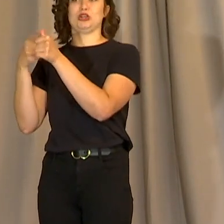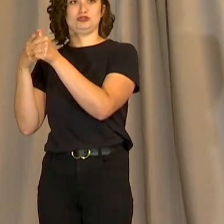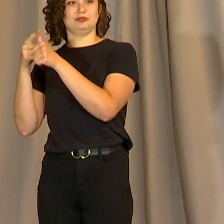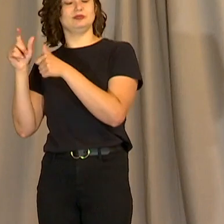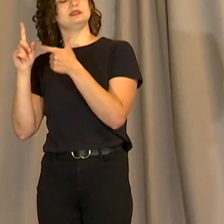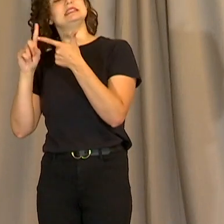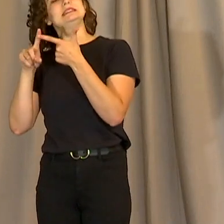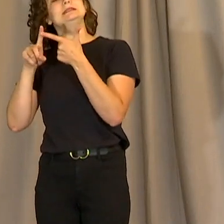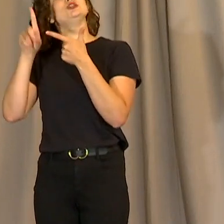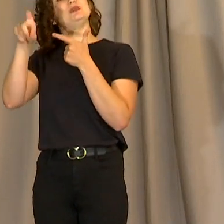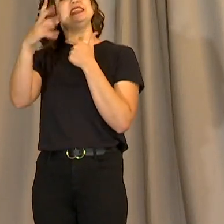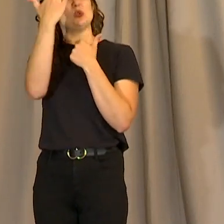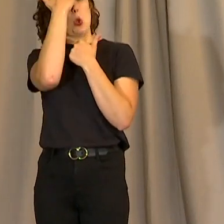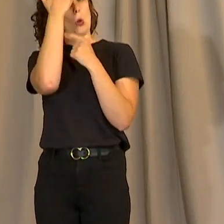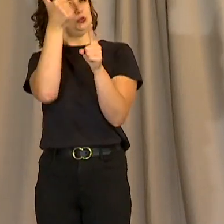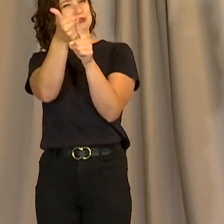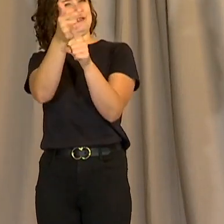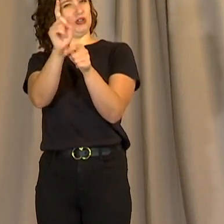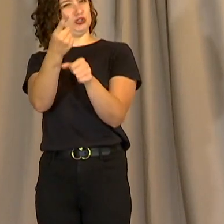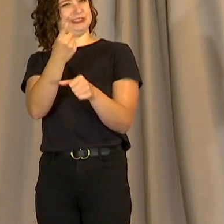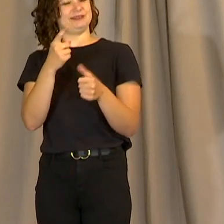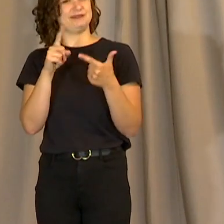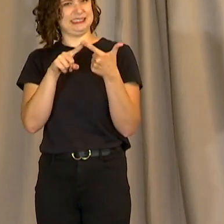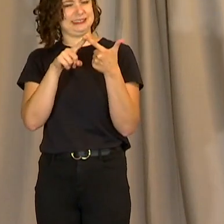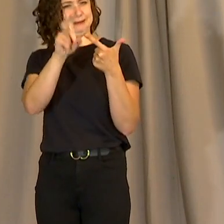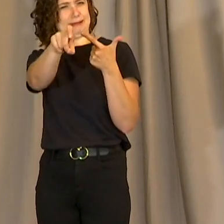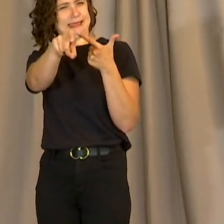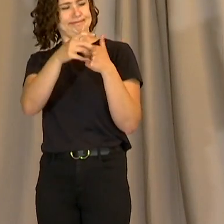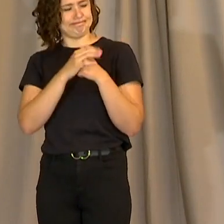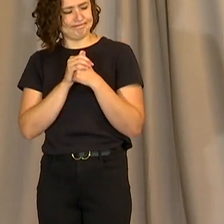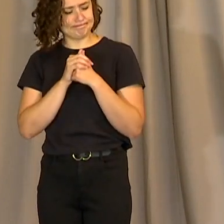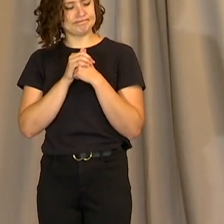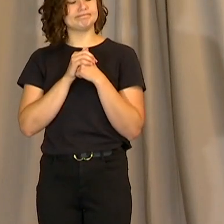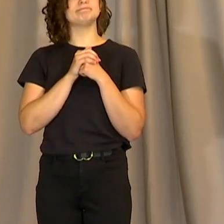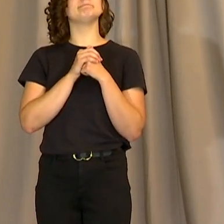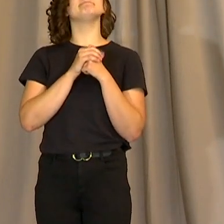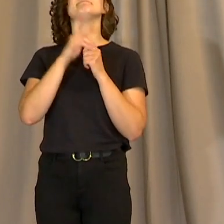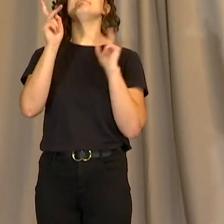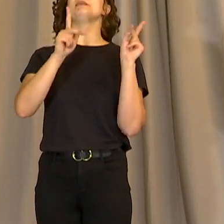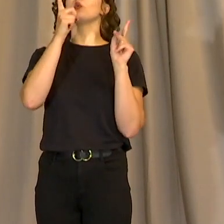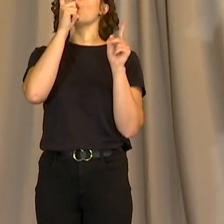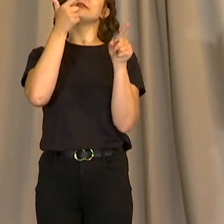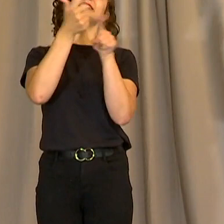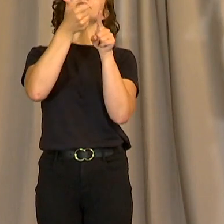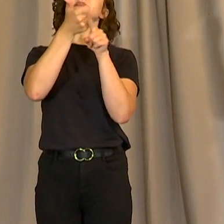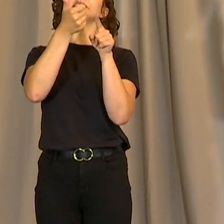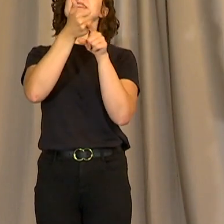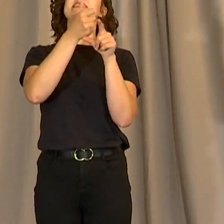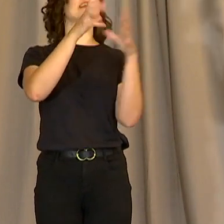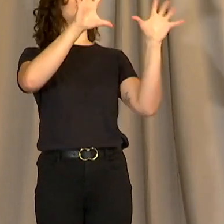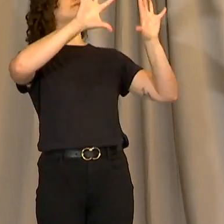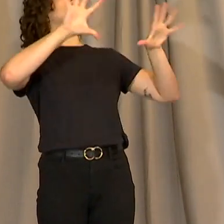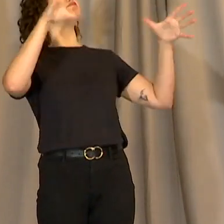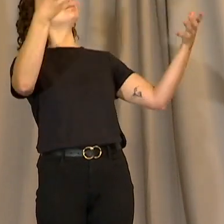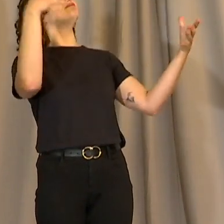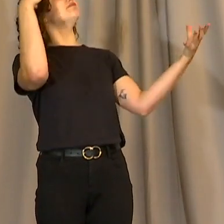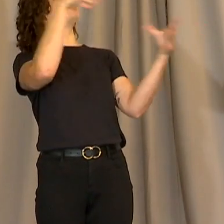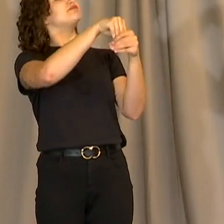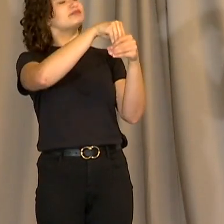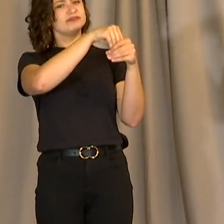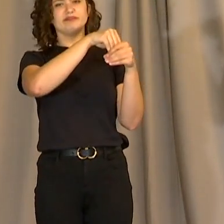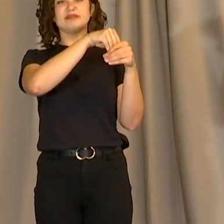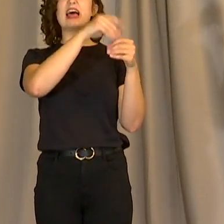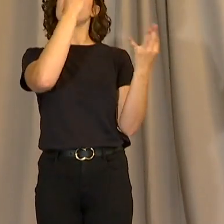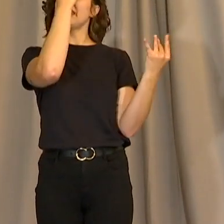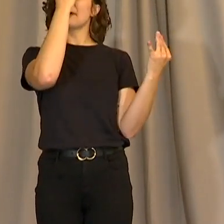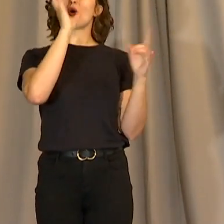think that people who are in the majority think about culture because they don't have to. So you